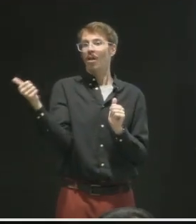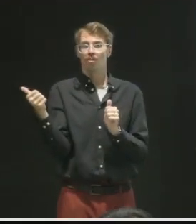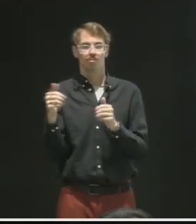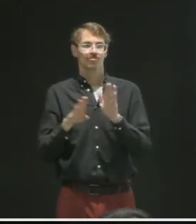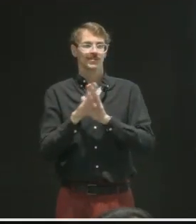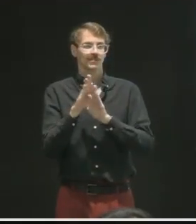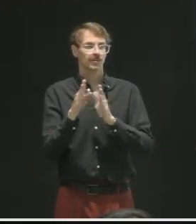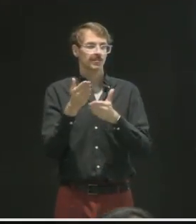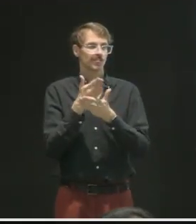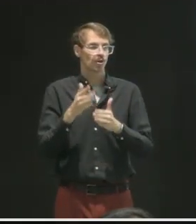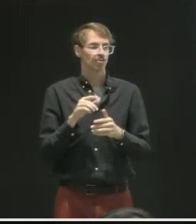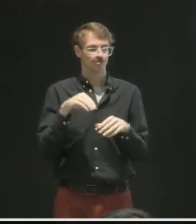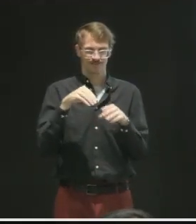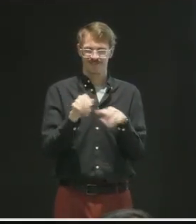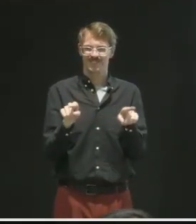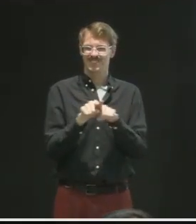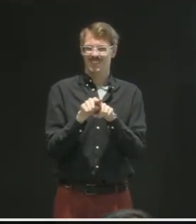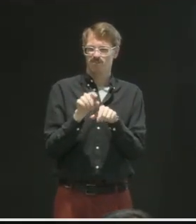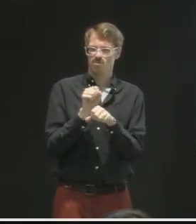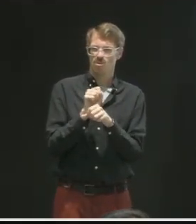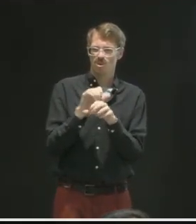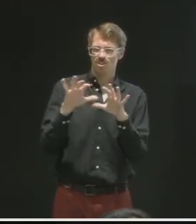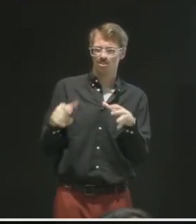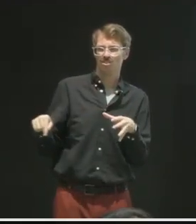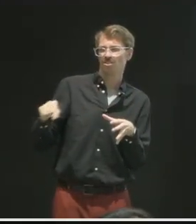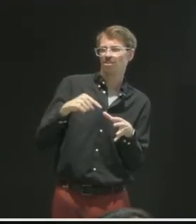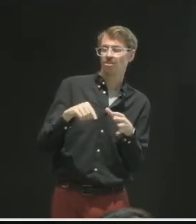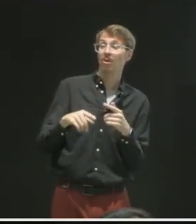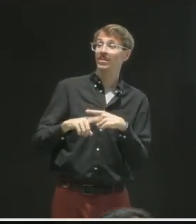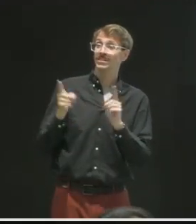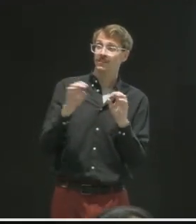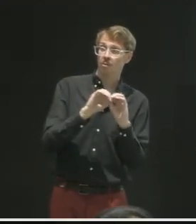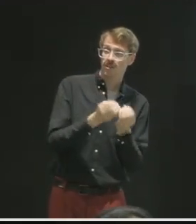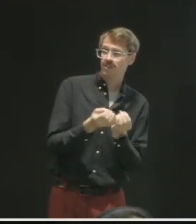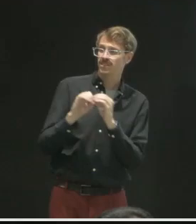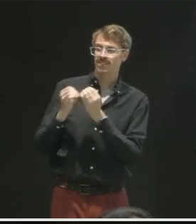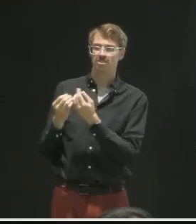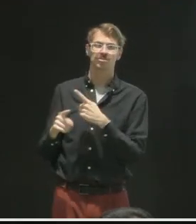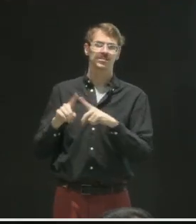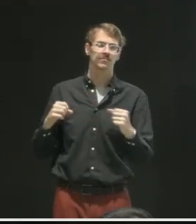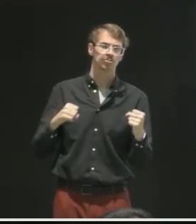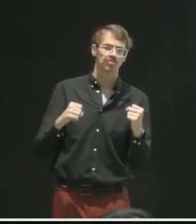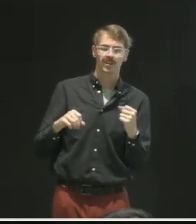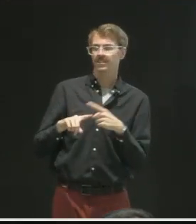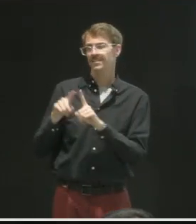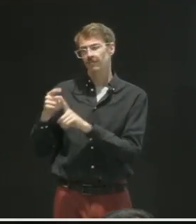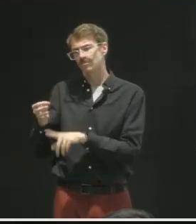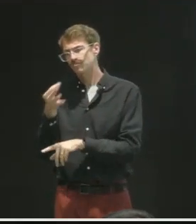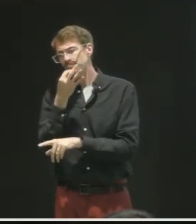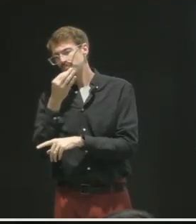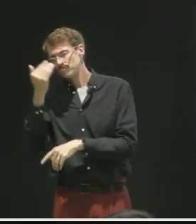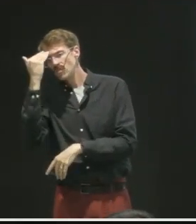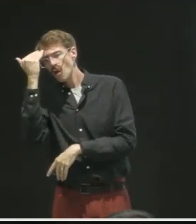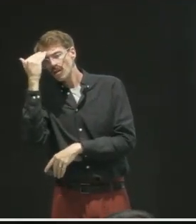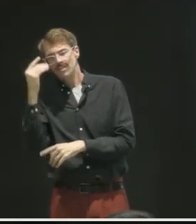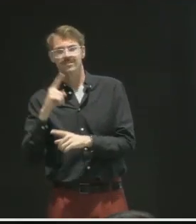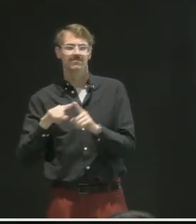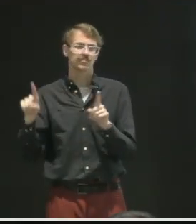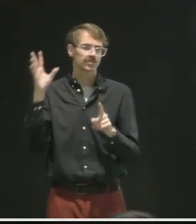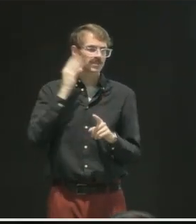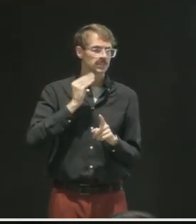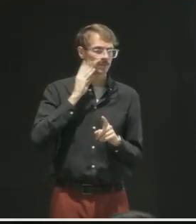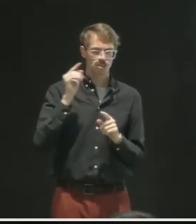partners in this area. So different organization has different strengths and expertise and experience.